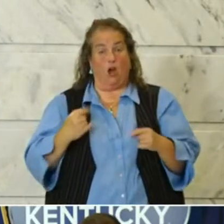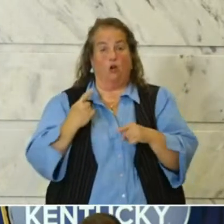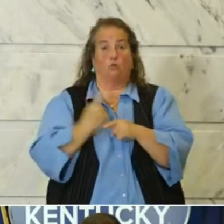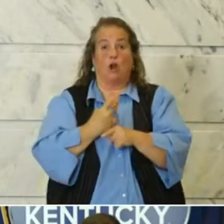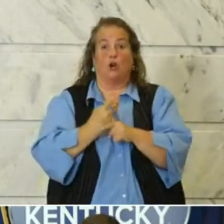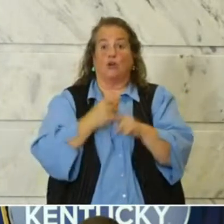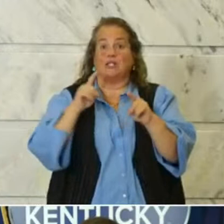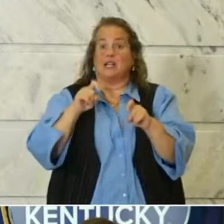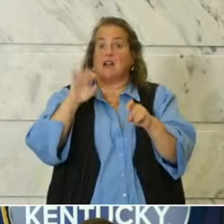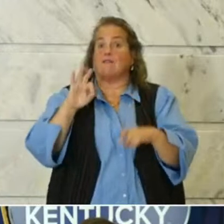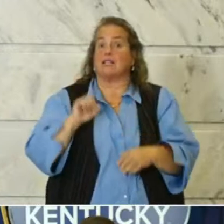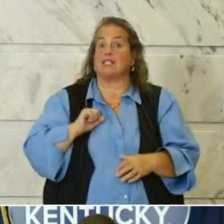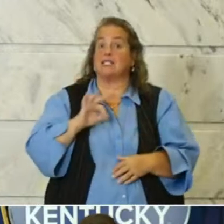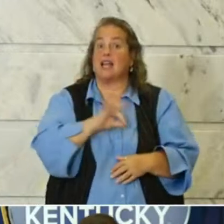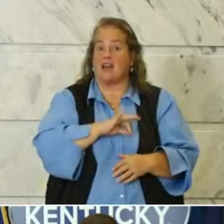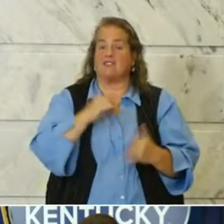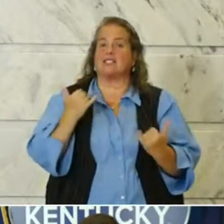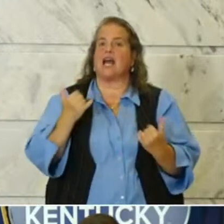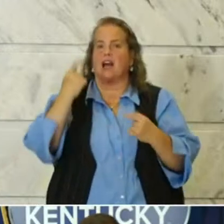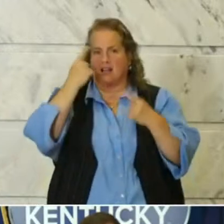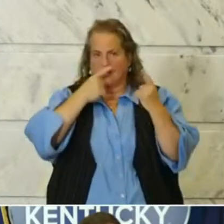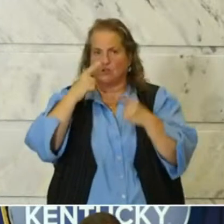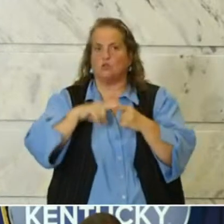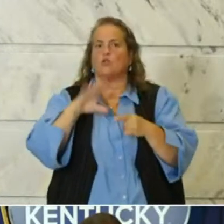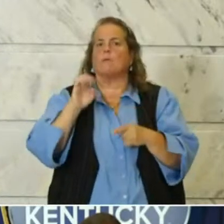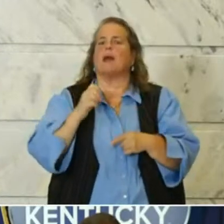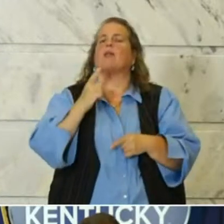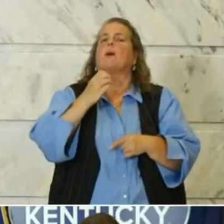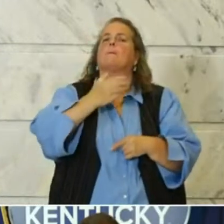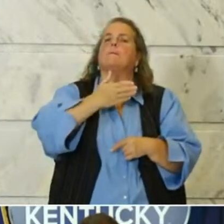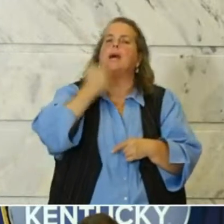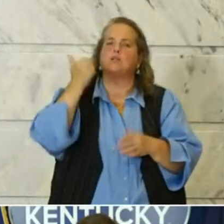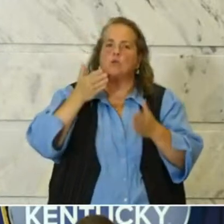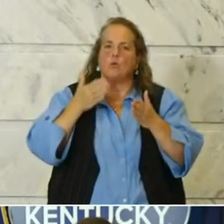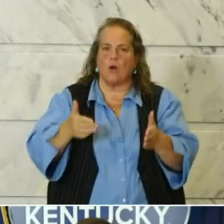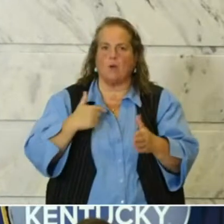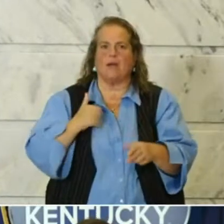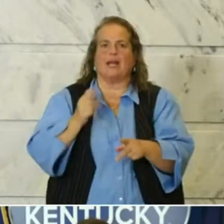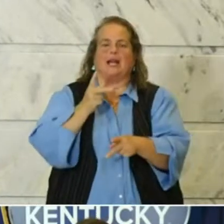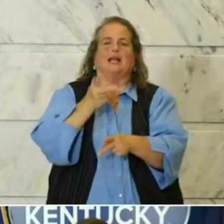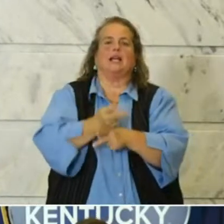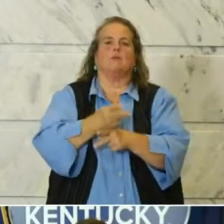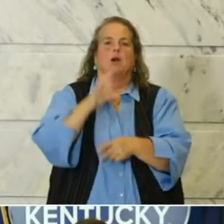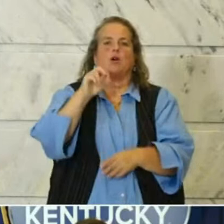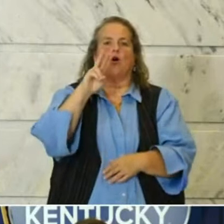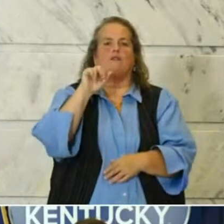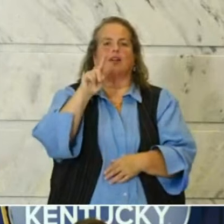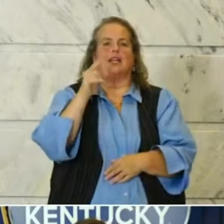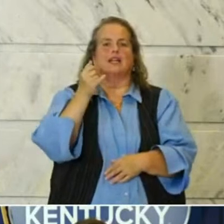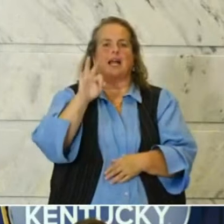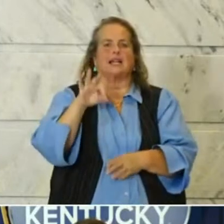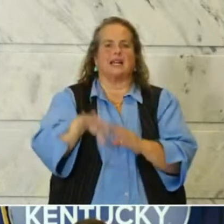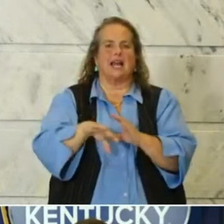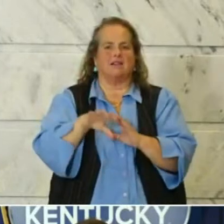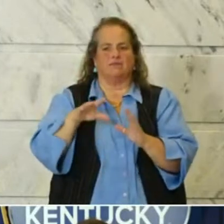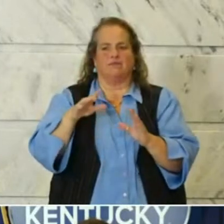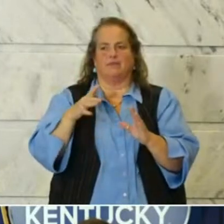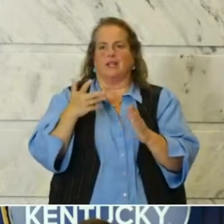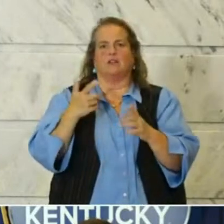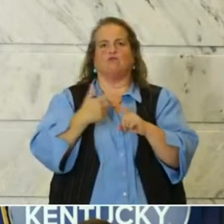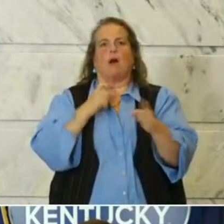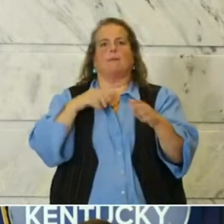of staff is now considered to be the way that we keep COVID-19 out of these